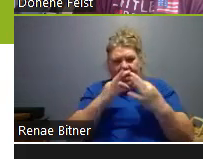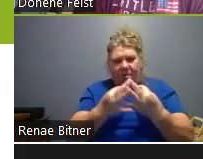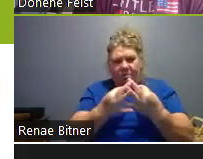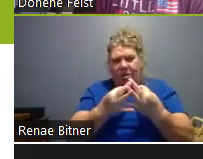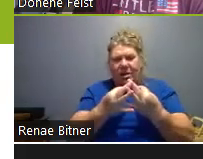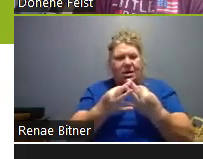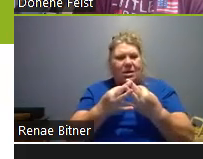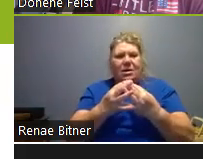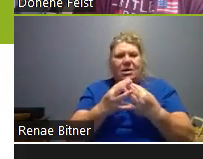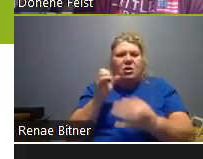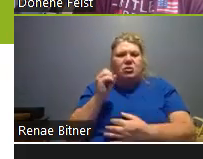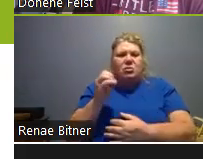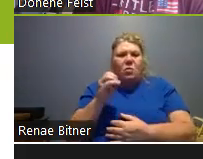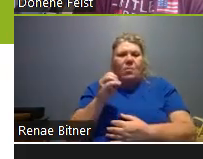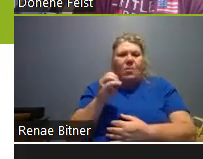shape, or form. So